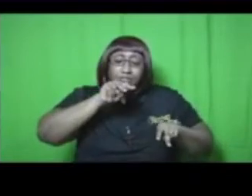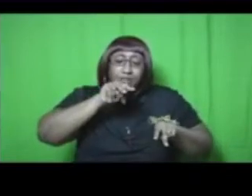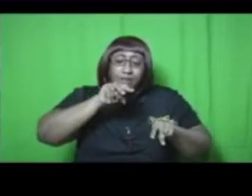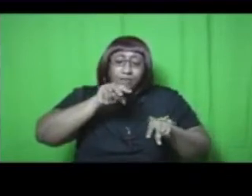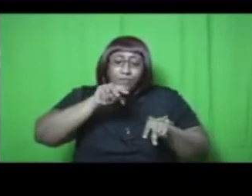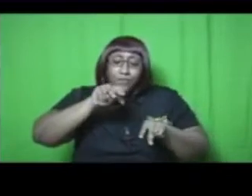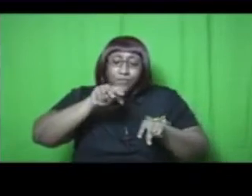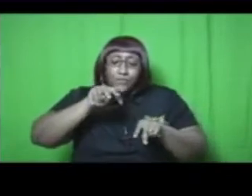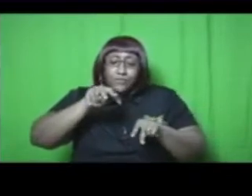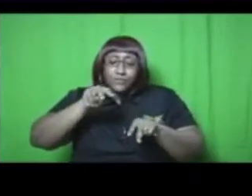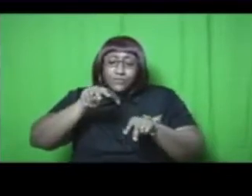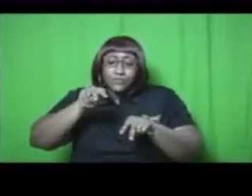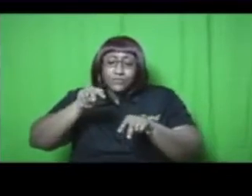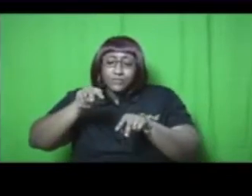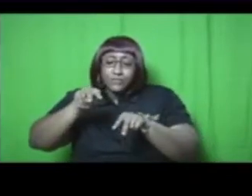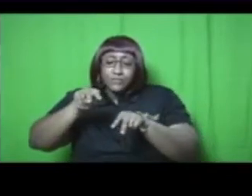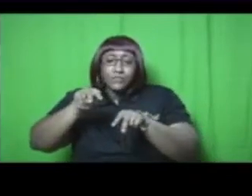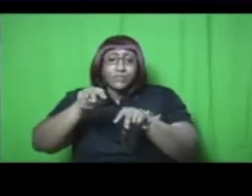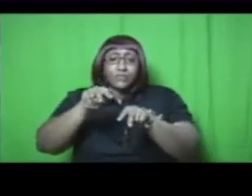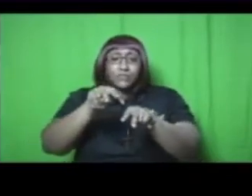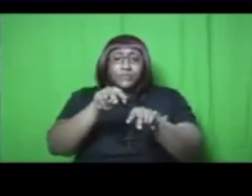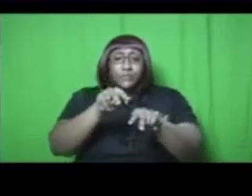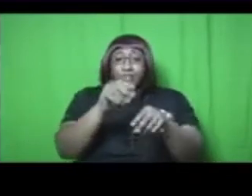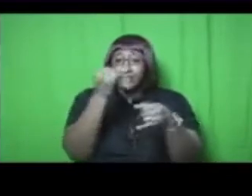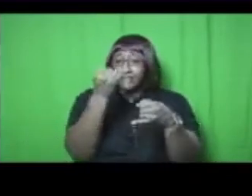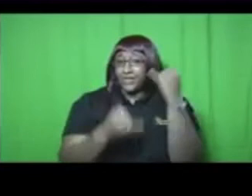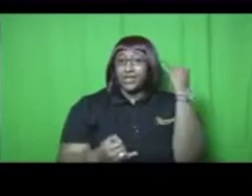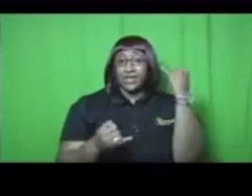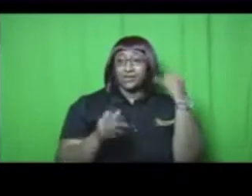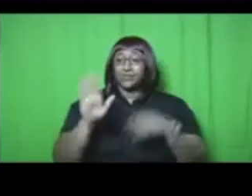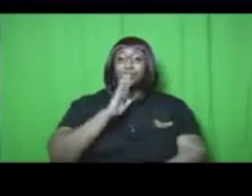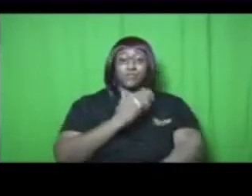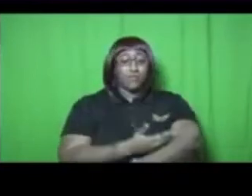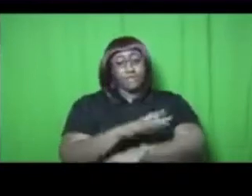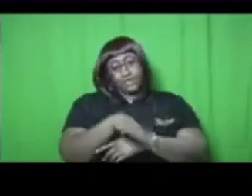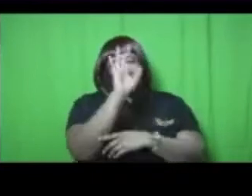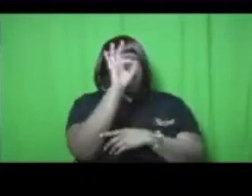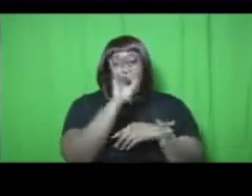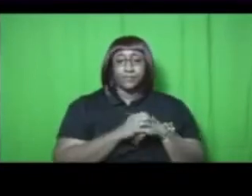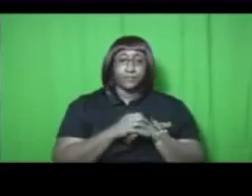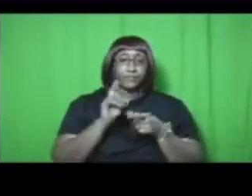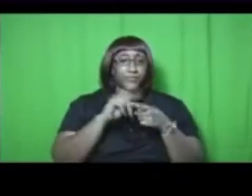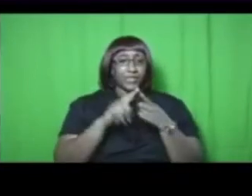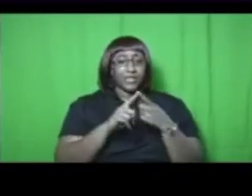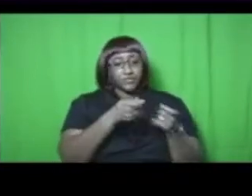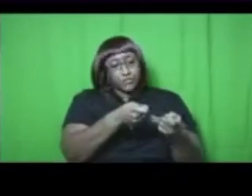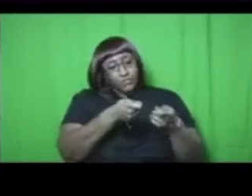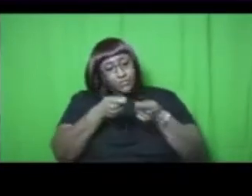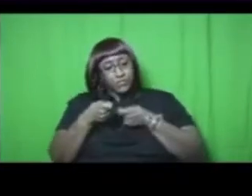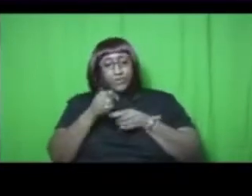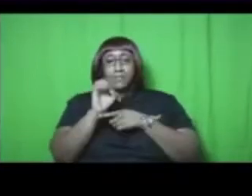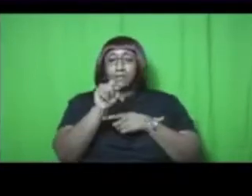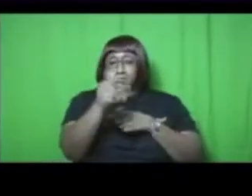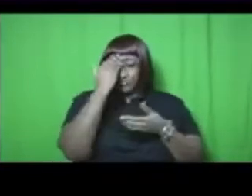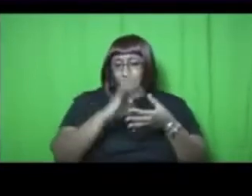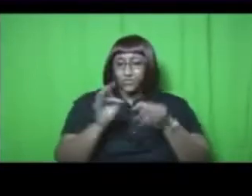she watched him. He couldn't even watch over himself. And finally, Pharaoh's daughter found him. And then when she found him, she pulled him out. And you know the